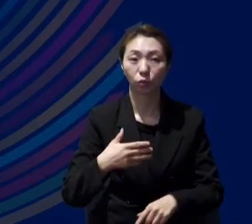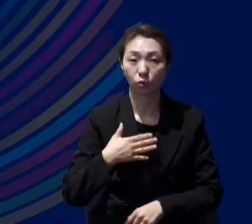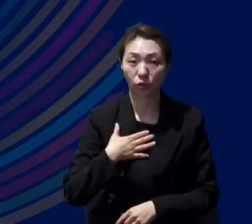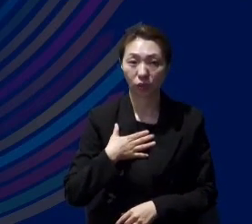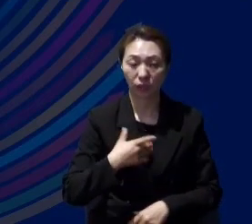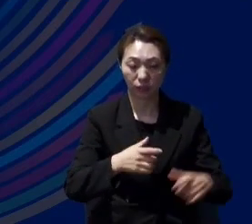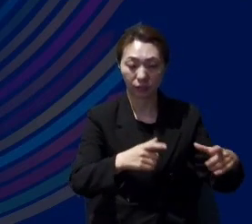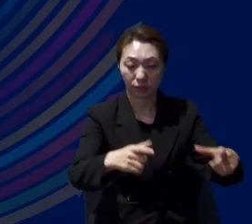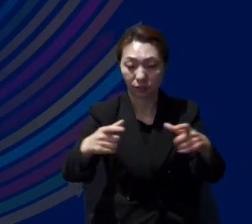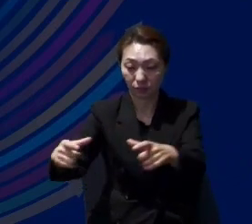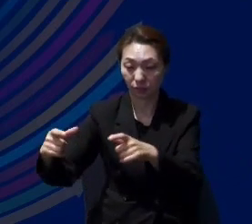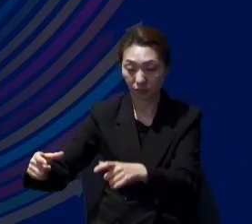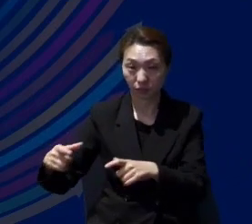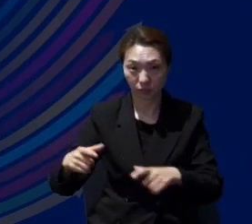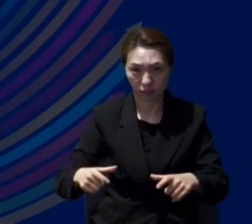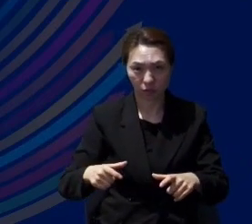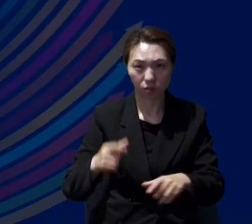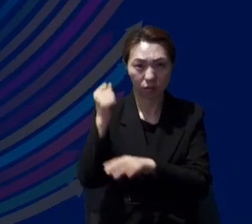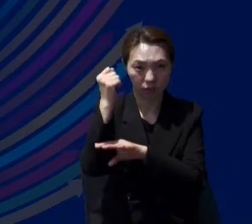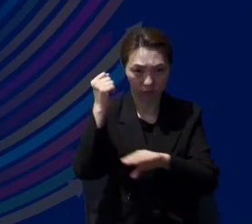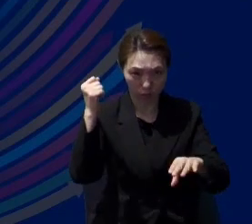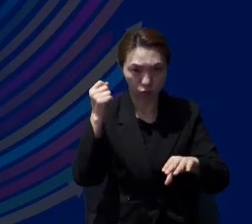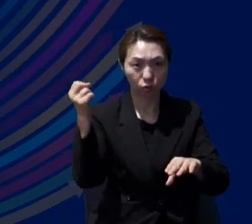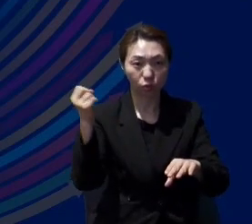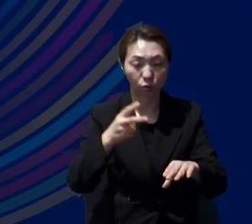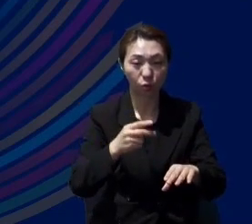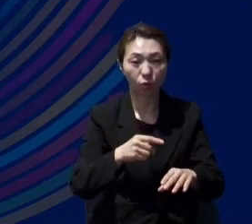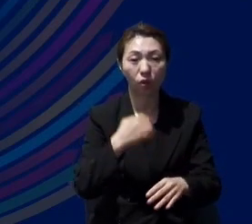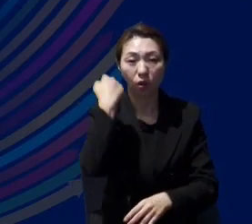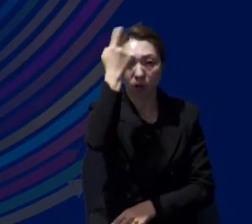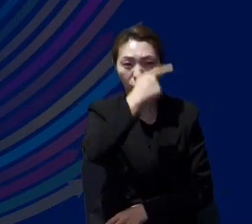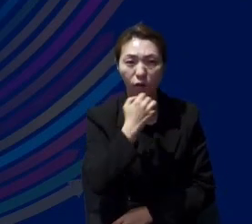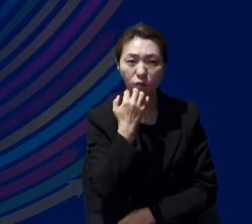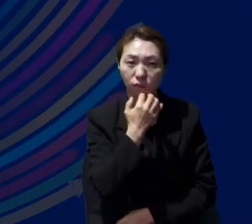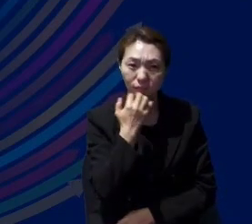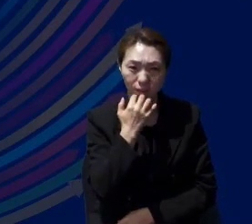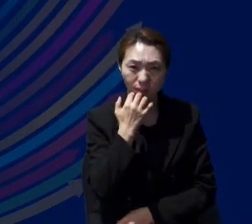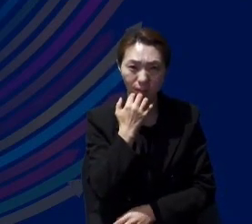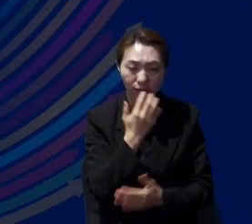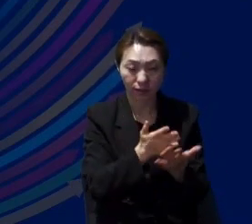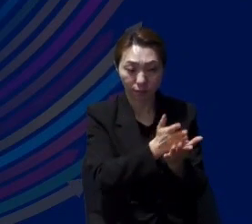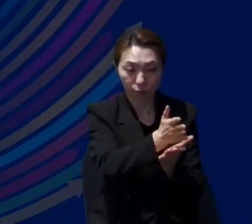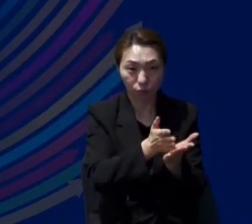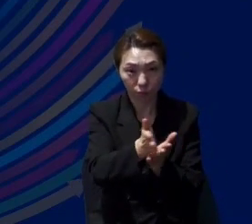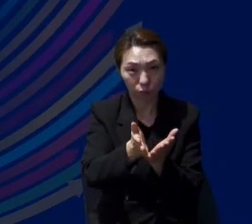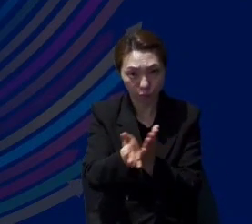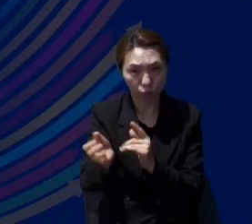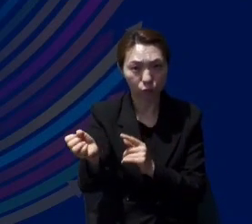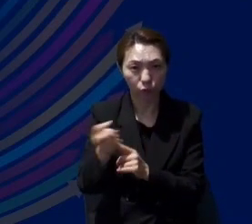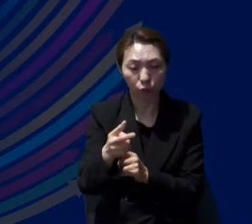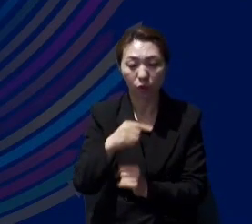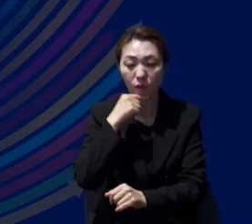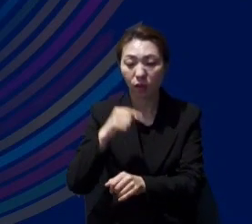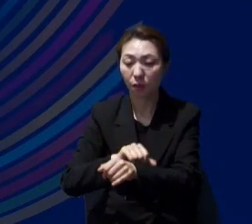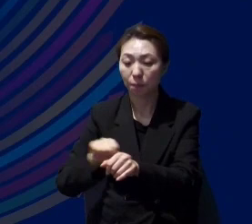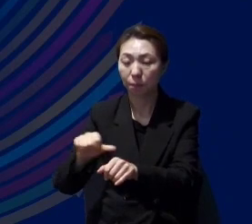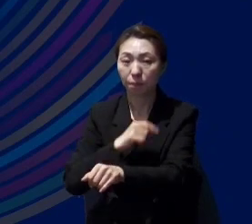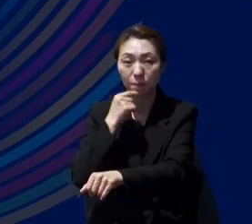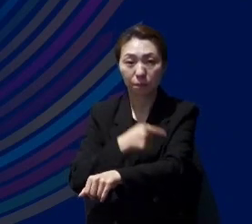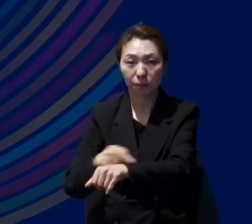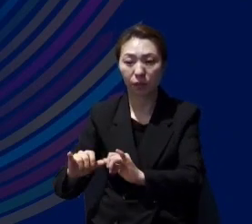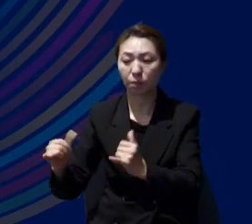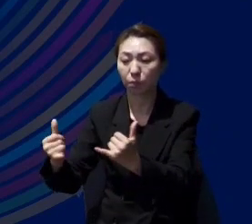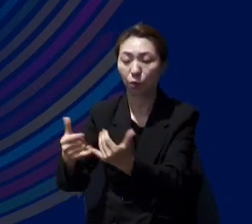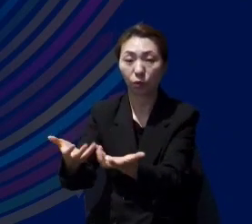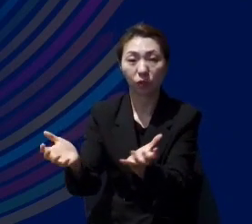ethnicity. So the US is a big place, 300-odd million people living here, and there's a lot of variation in